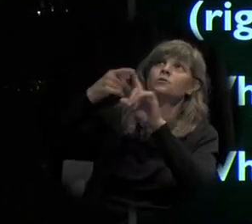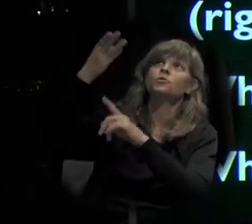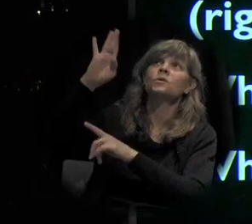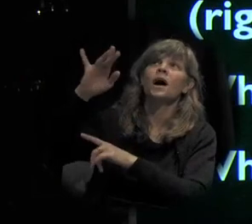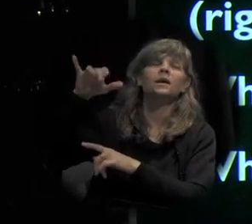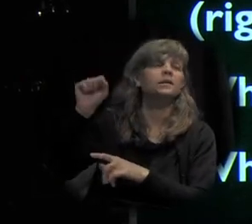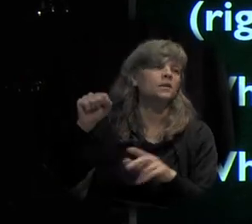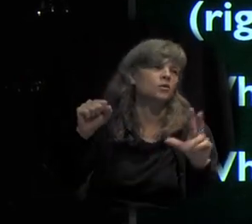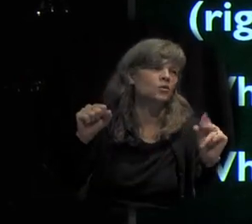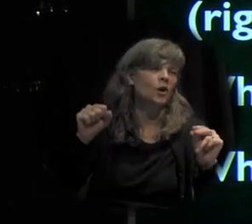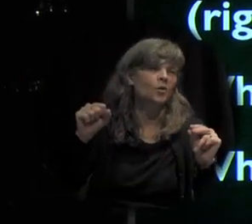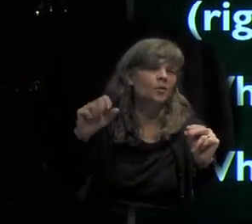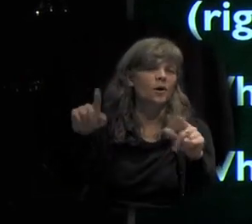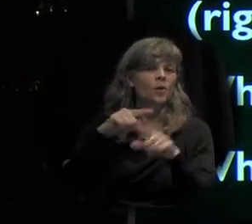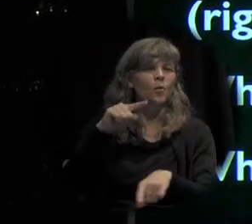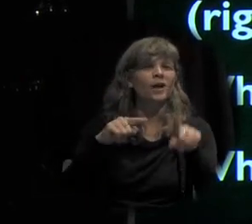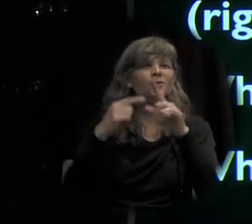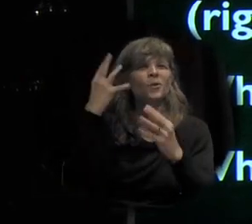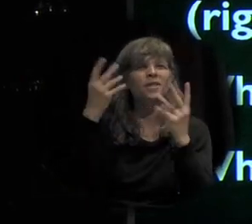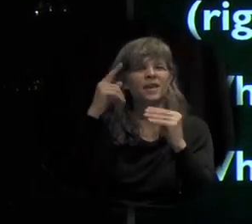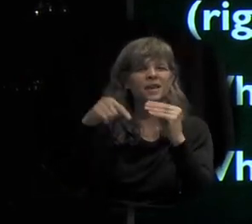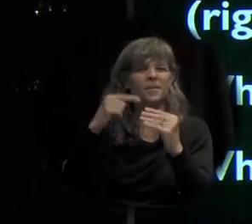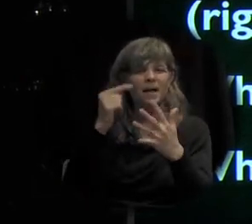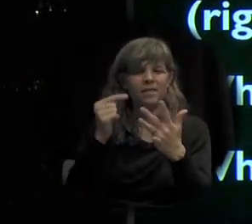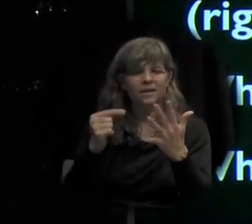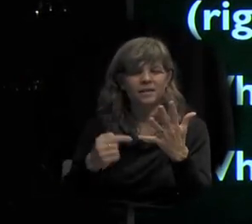As we think about these things, what challenges us the most?